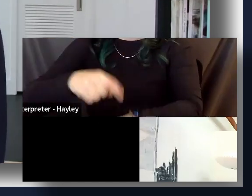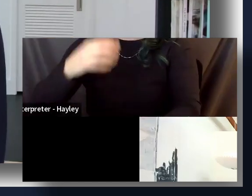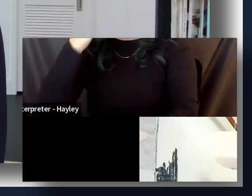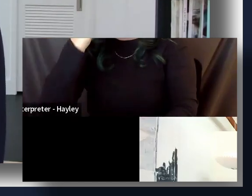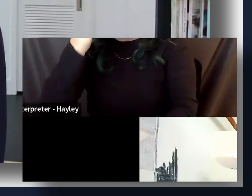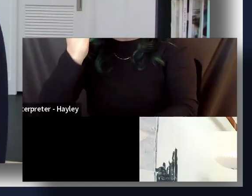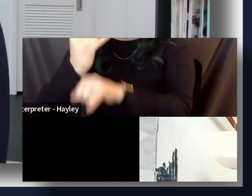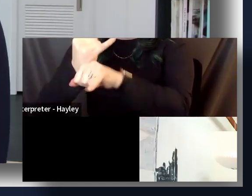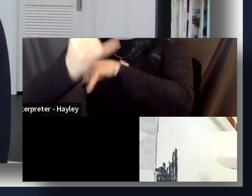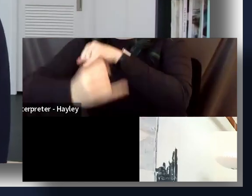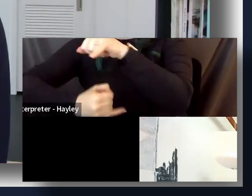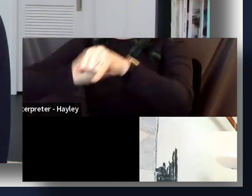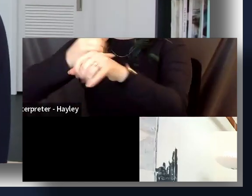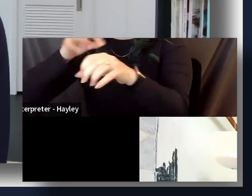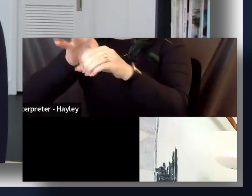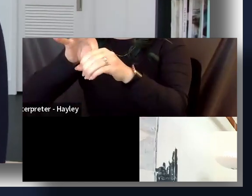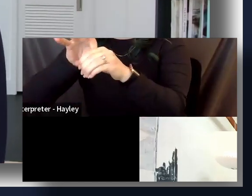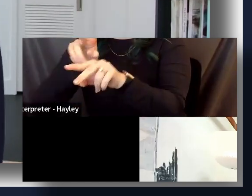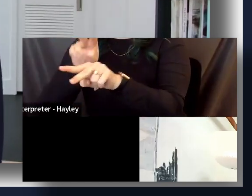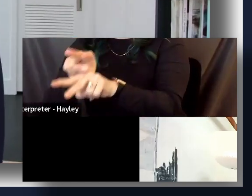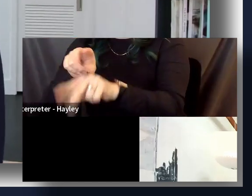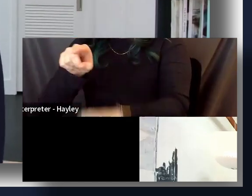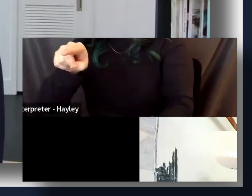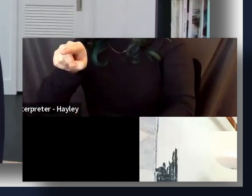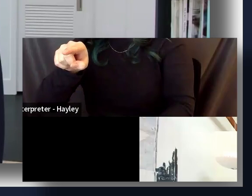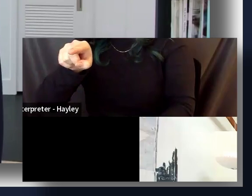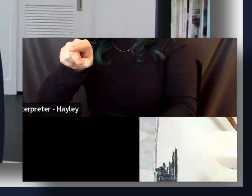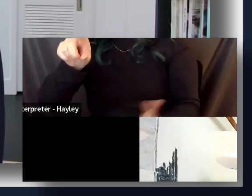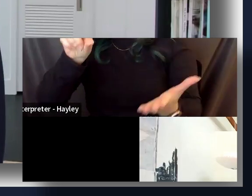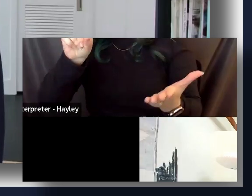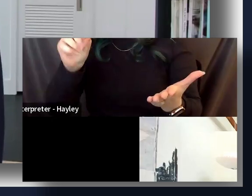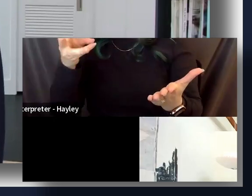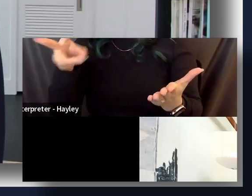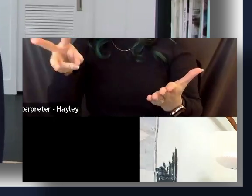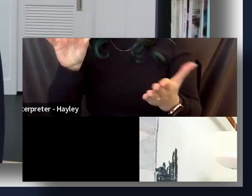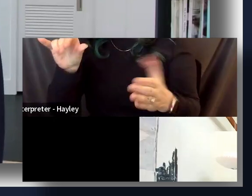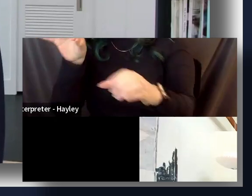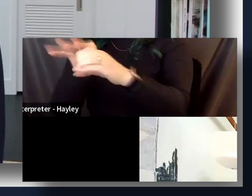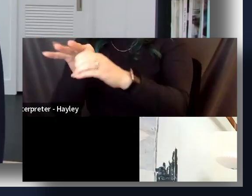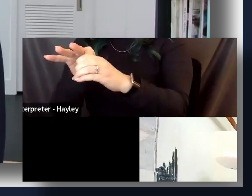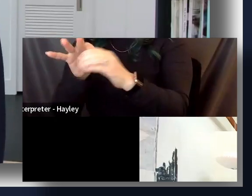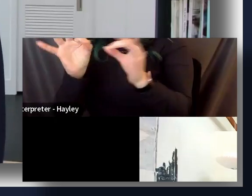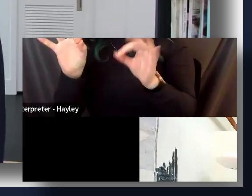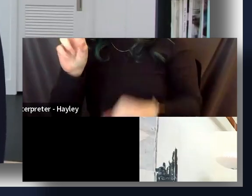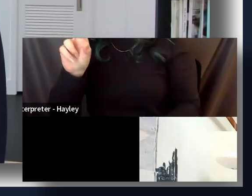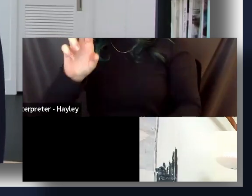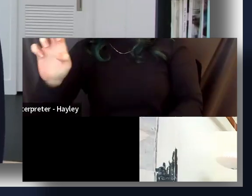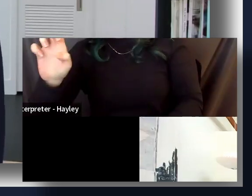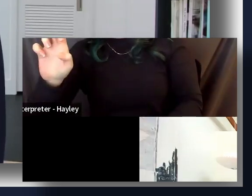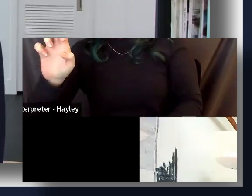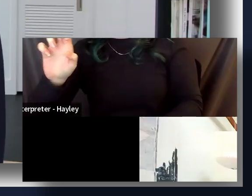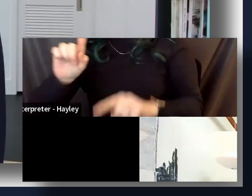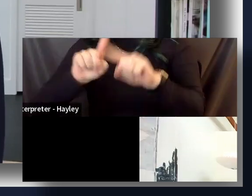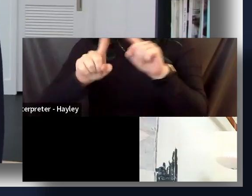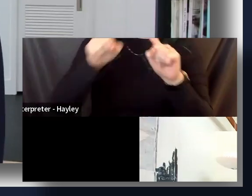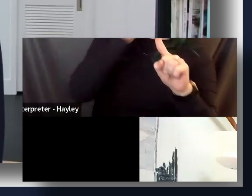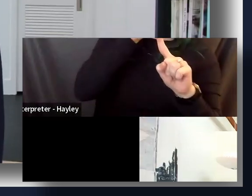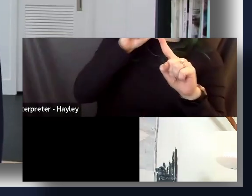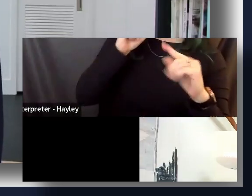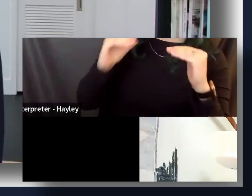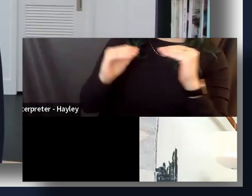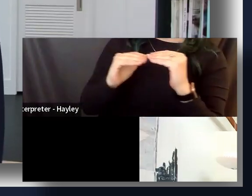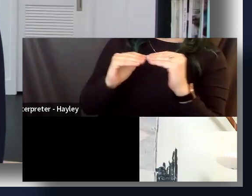time because international election monitors deemed the 2016 election free but not